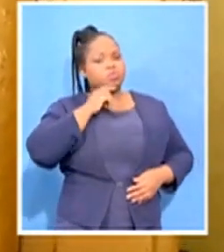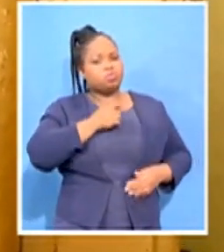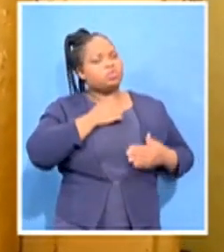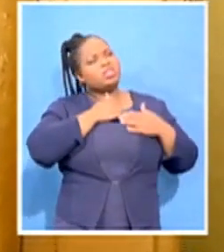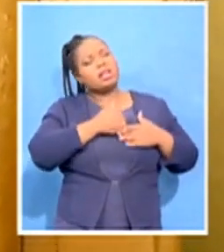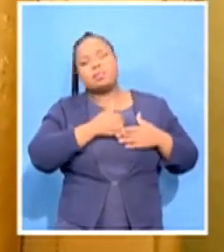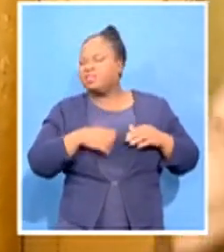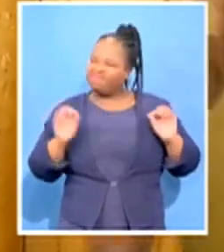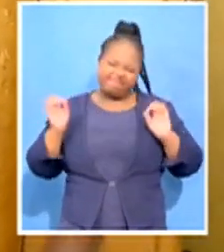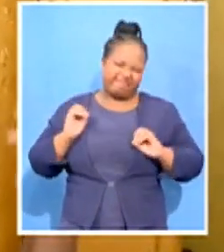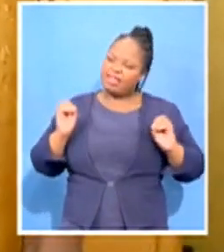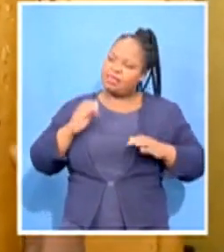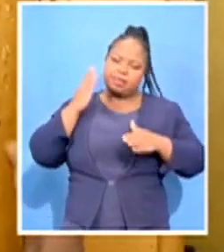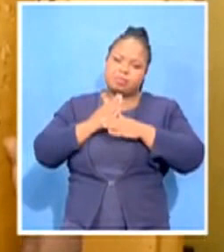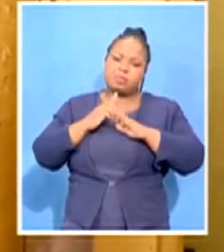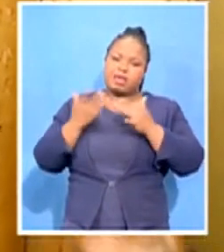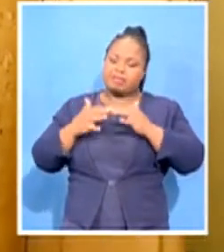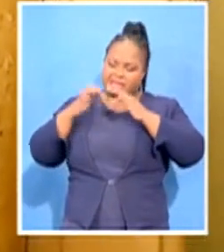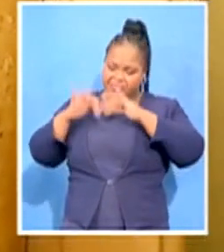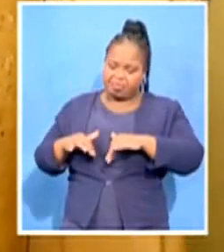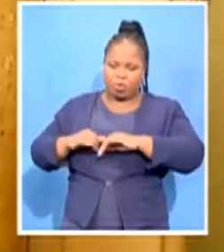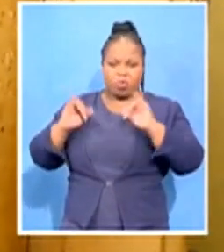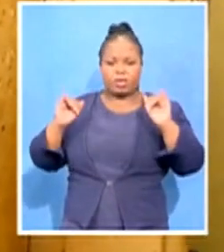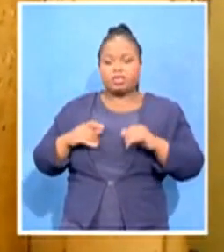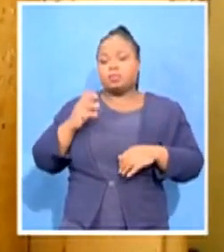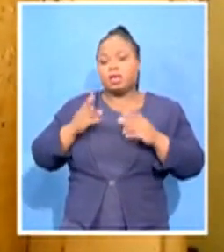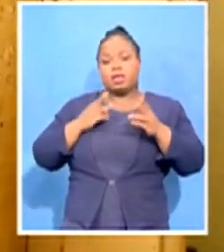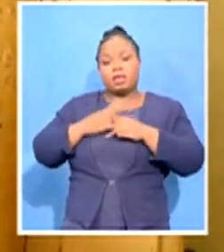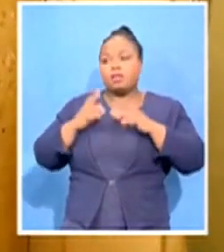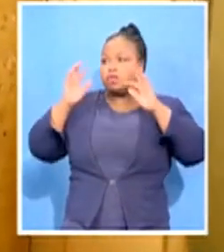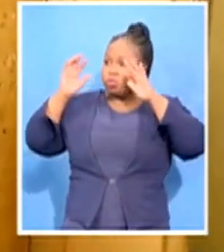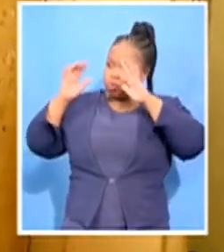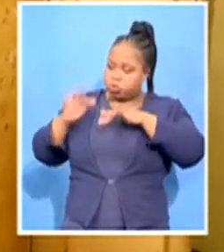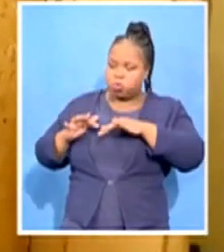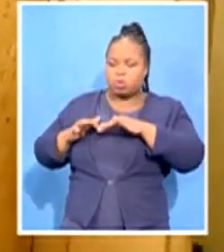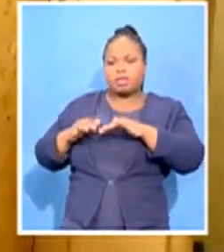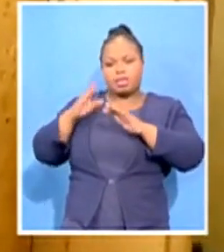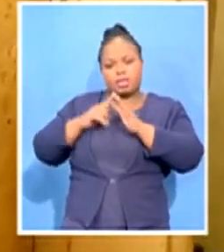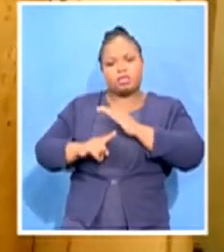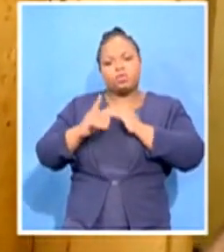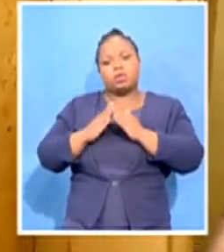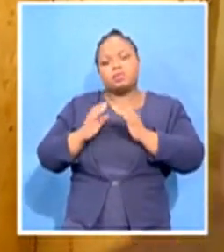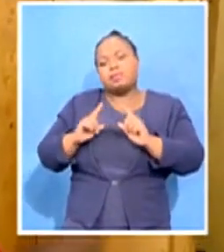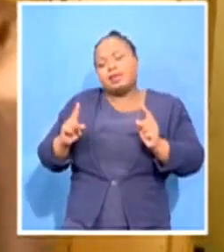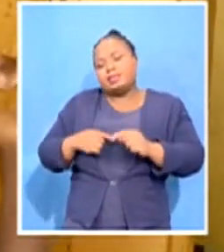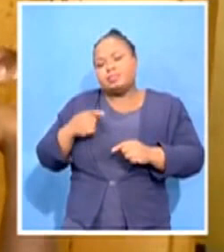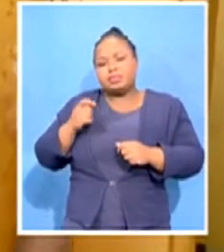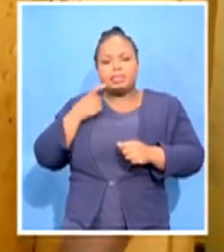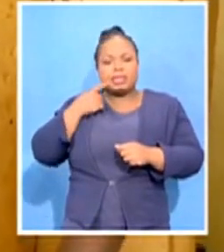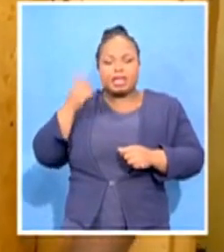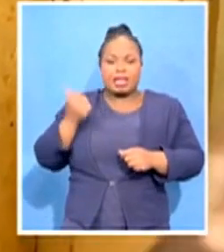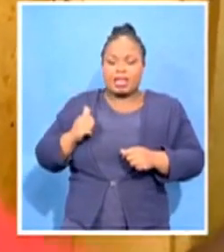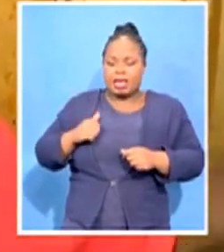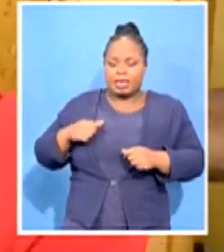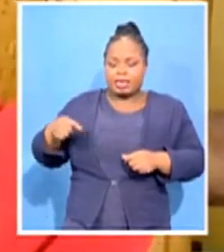the more it's rain. Matata-sanamutlum, but kebea bakete. Le mo sofe mungudzu mo marakok mojibaba bakete. Le mo